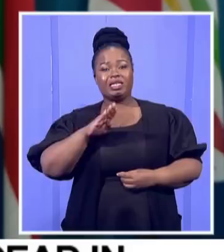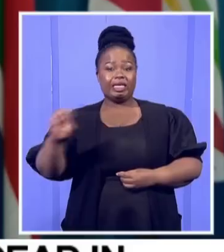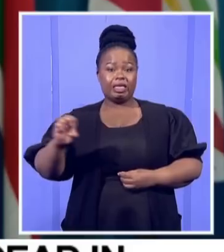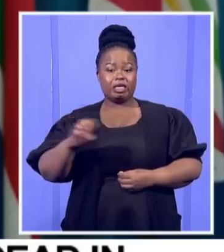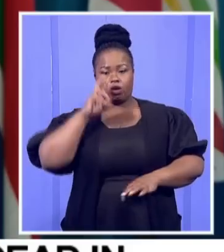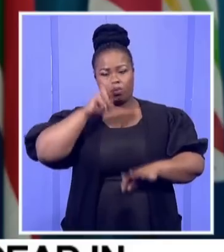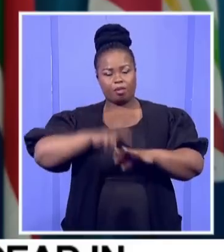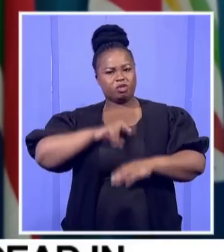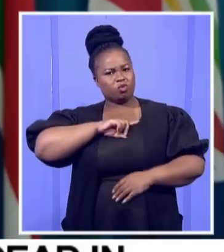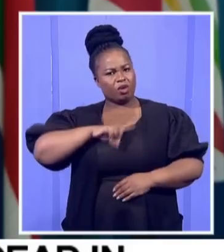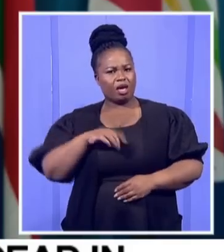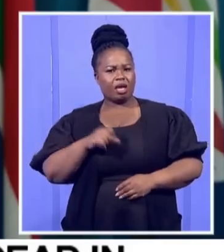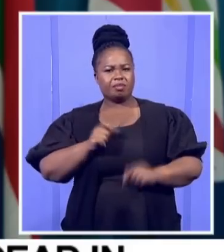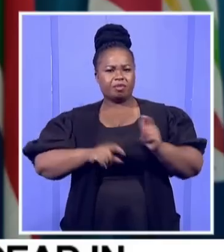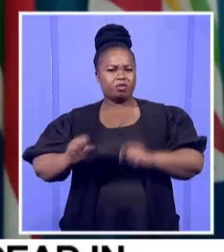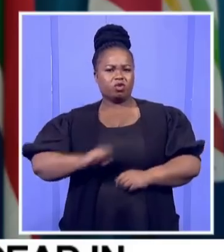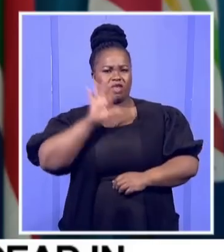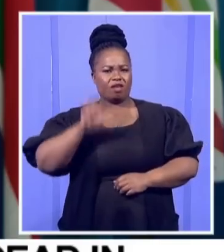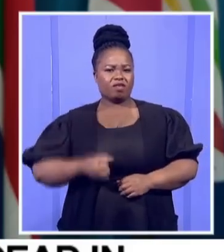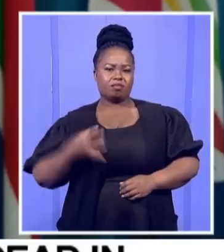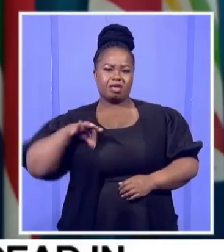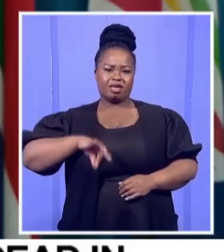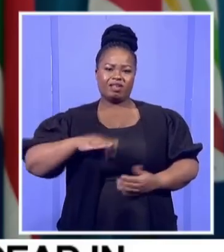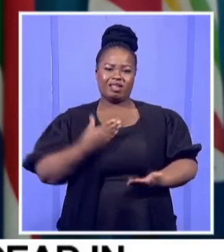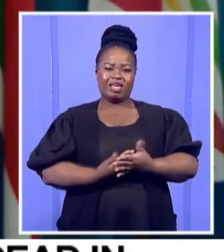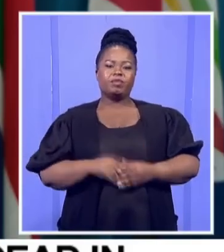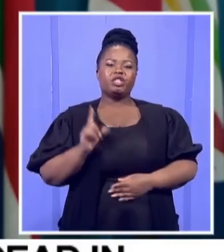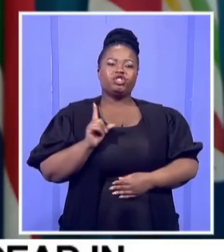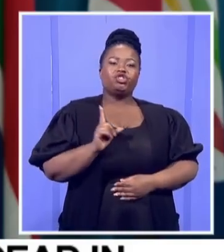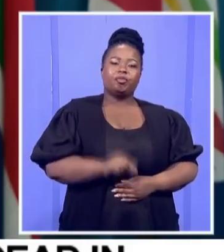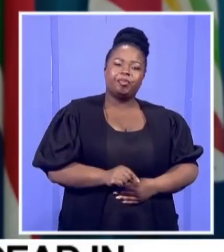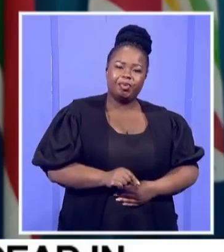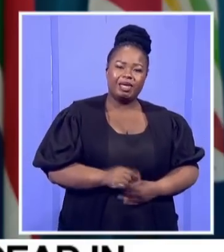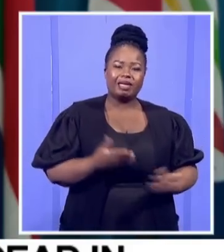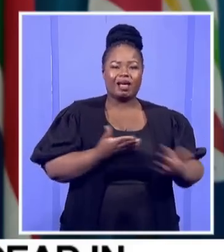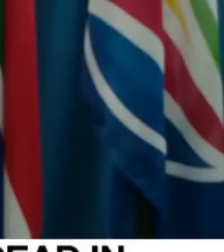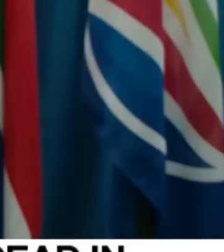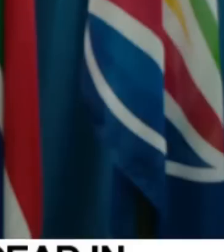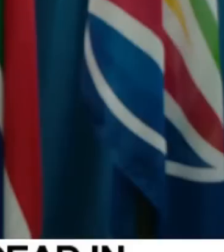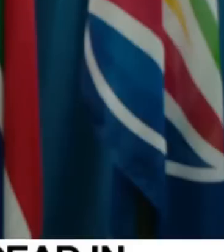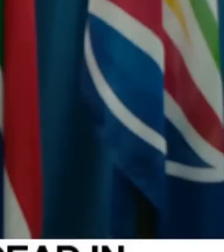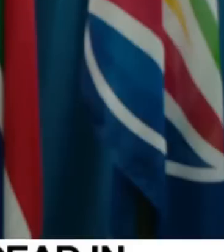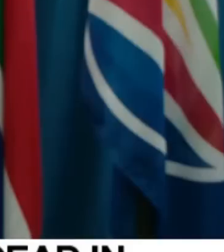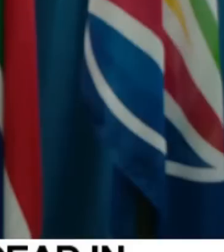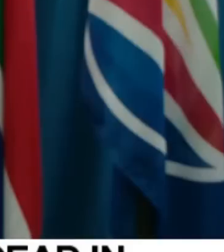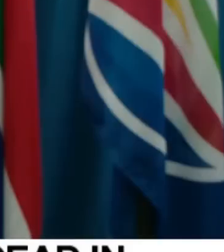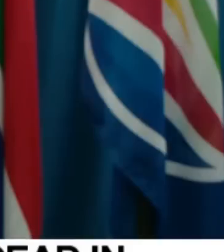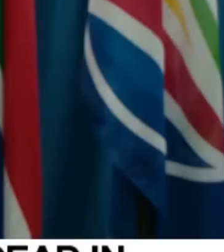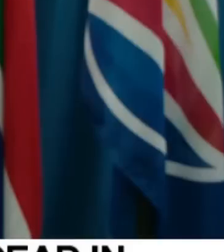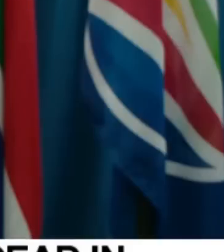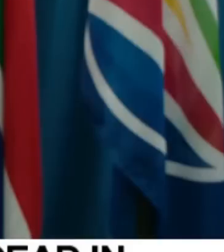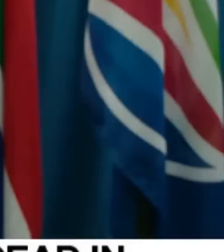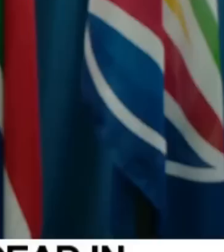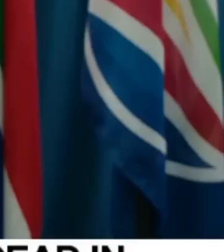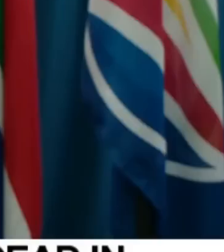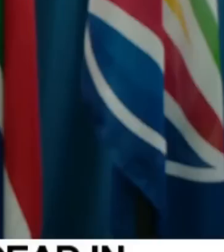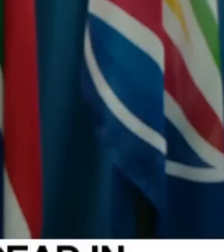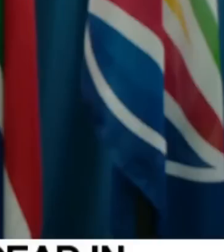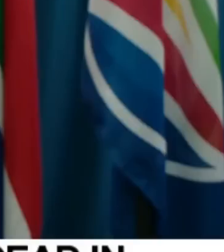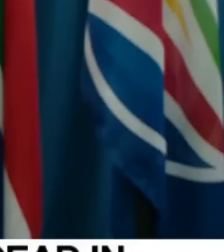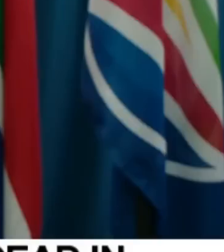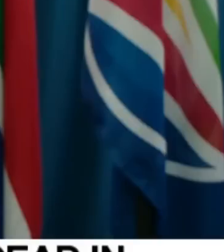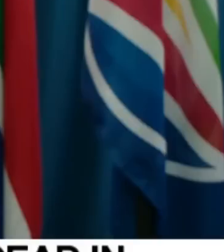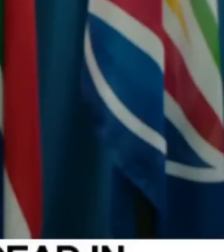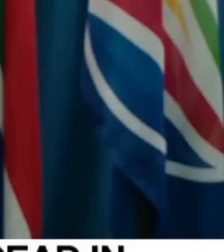South Africans can benefit from only the cheapest and fastest way out of this mess. It